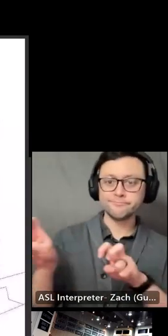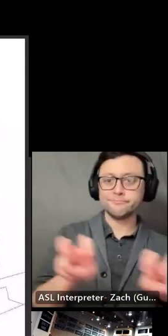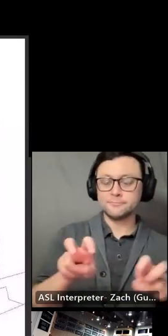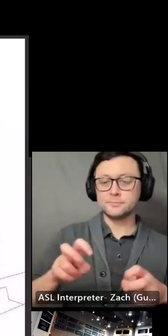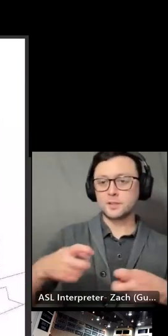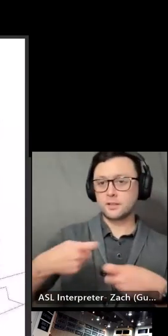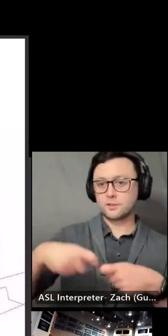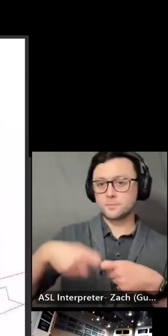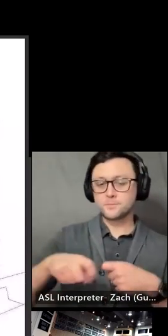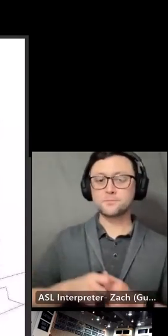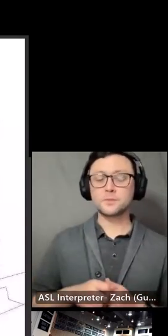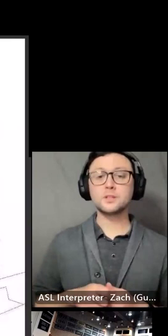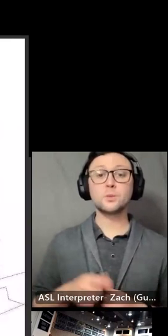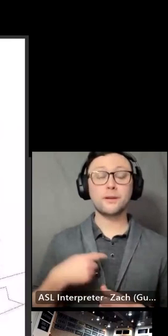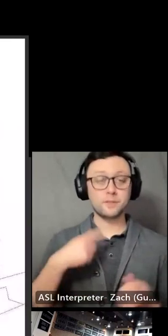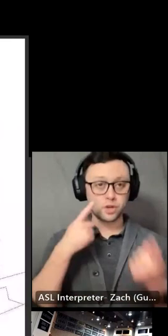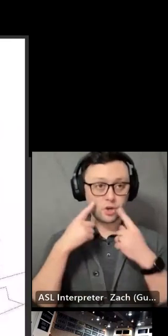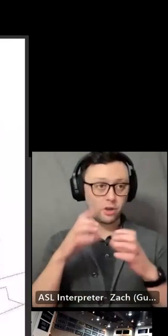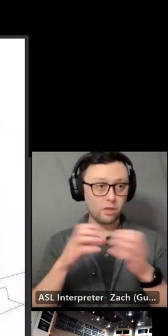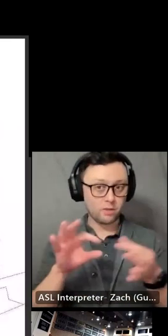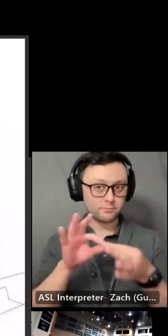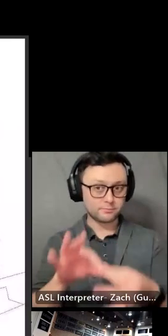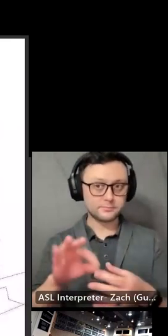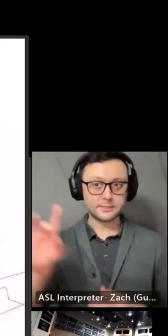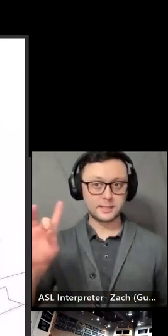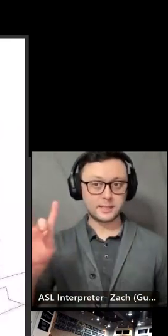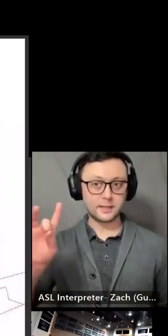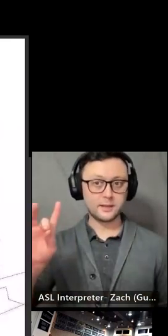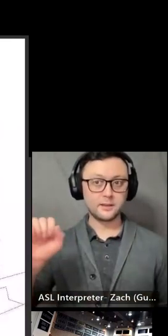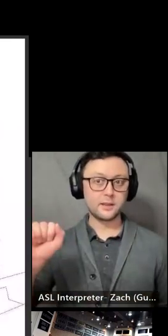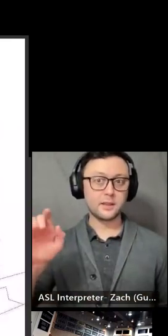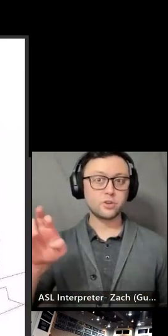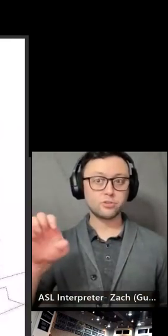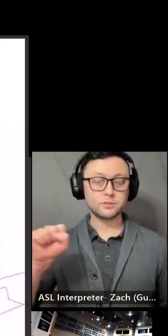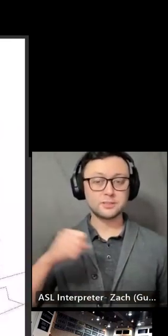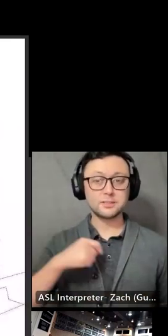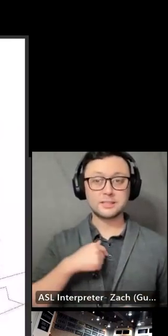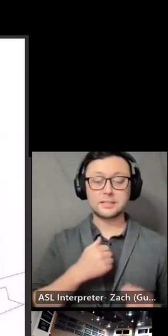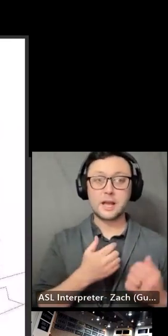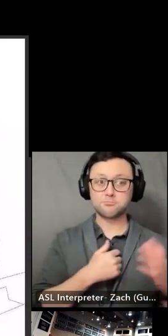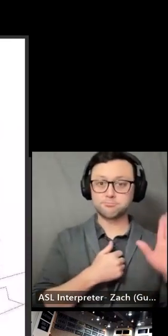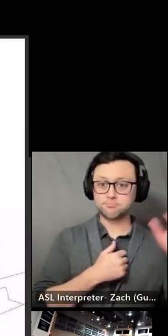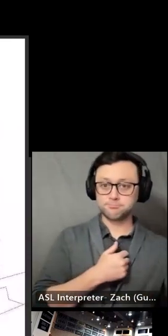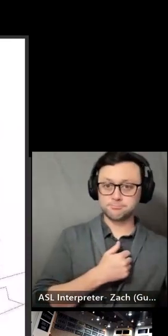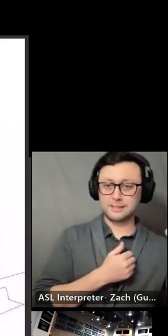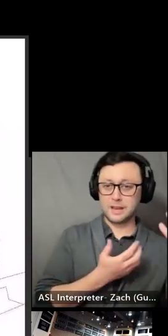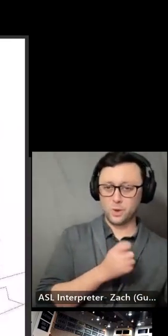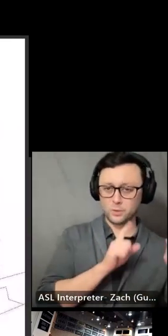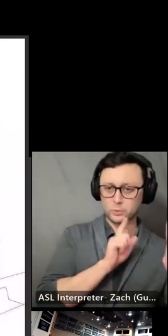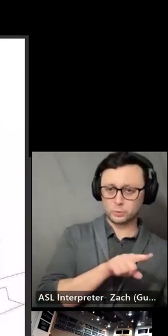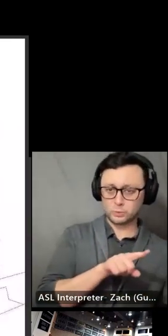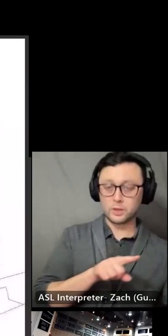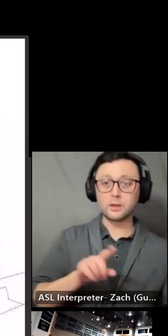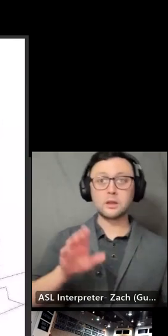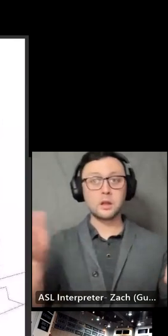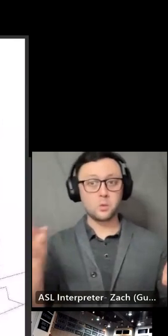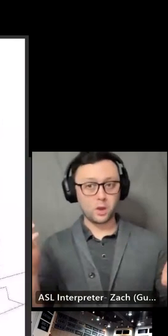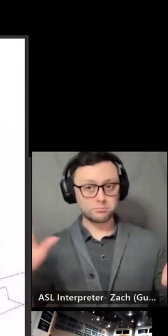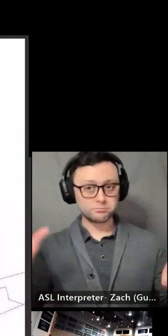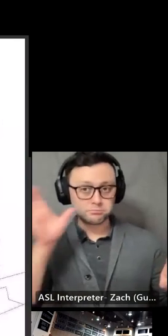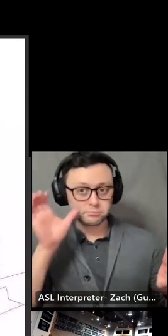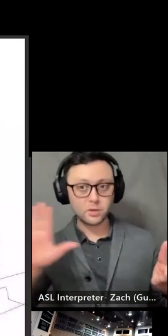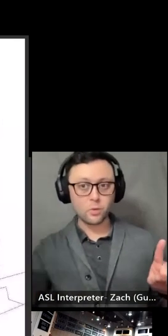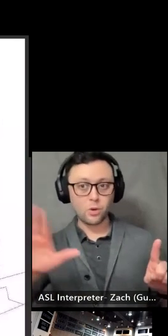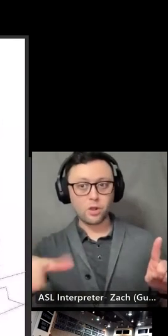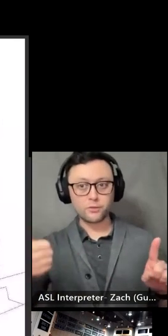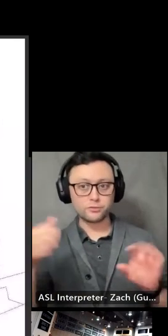hearing on the 8 acres, like, I'd love to hear some more thoughts. I know everyone wants to speak. I think, you know, as I mentioned,